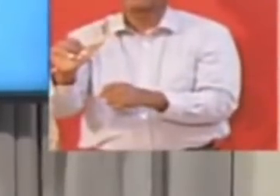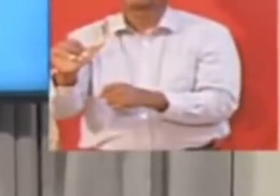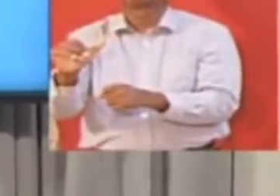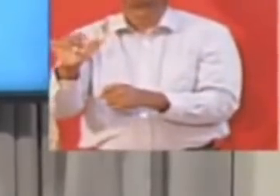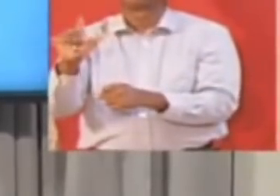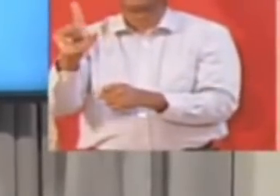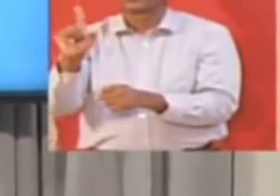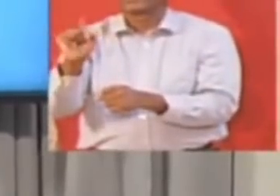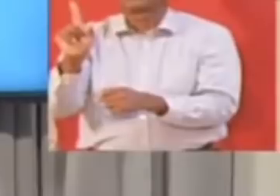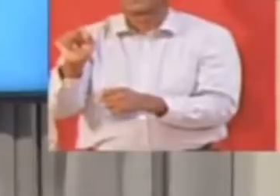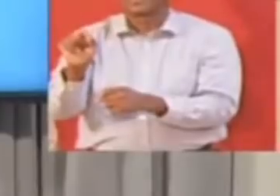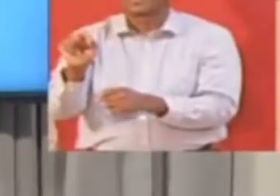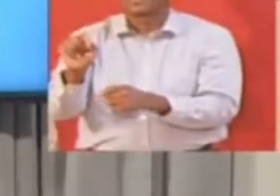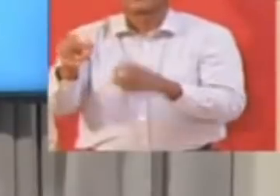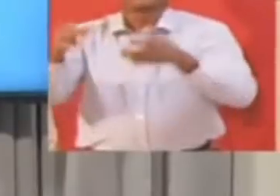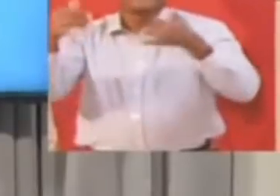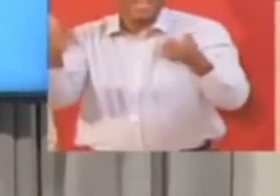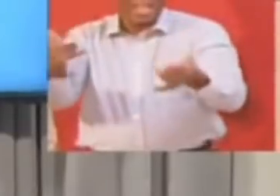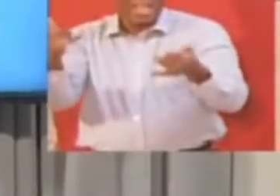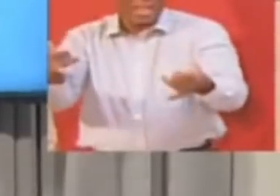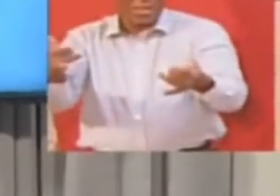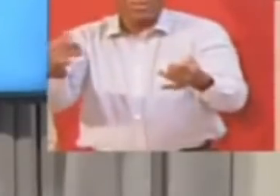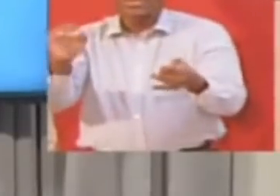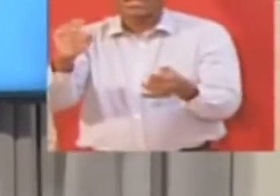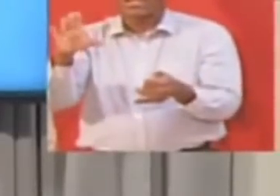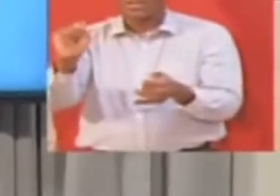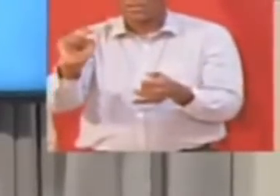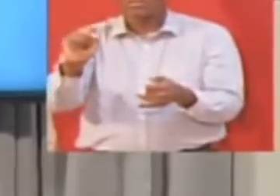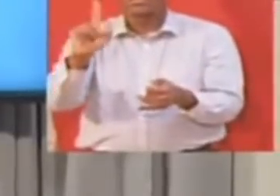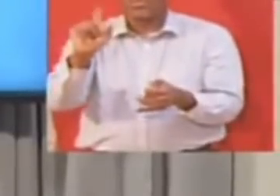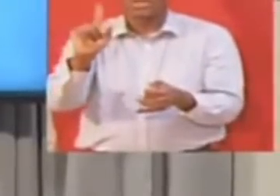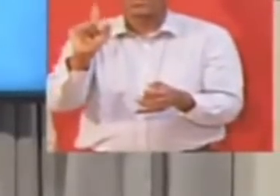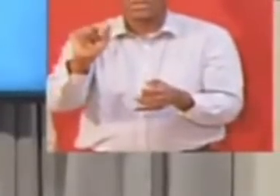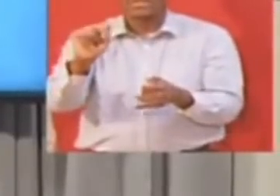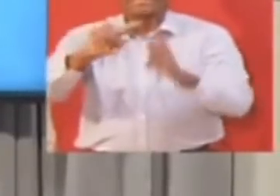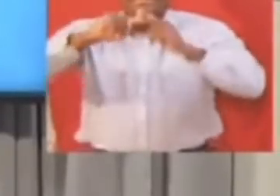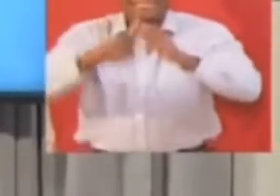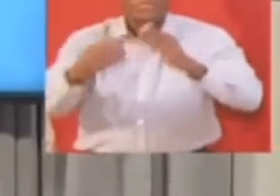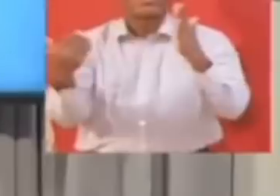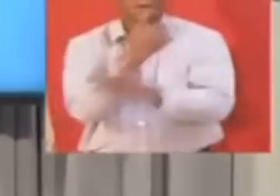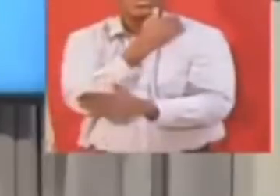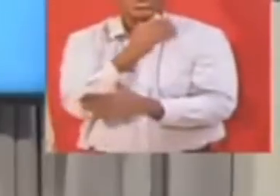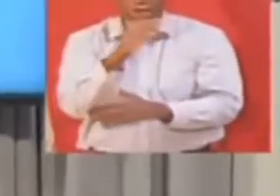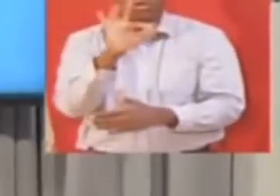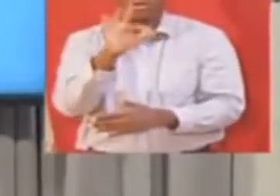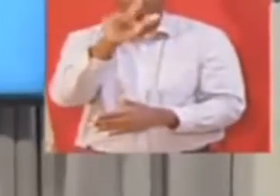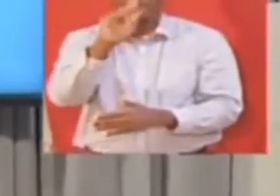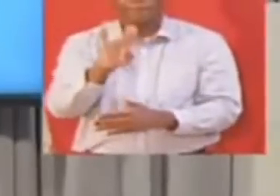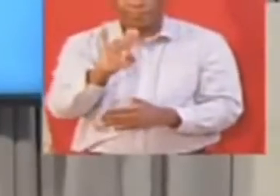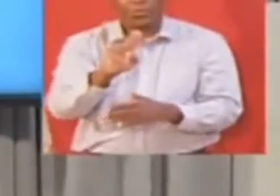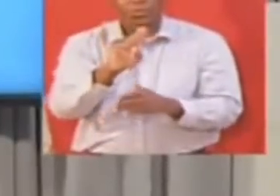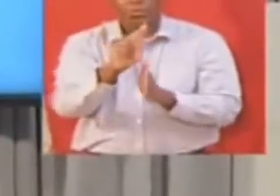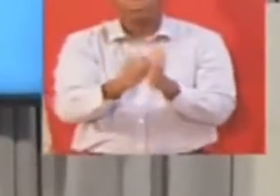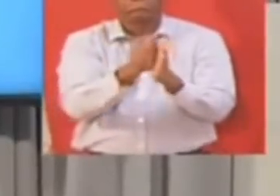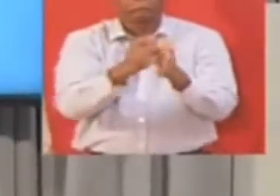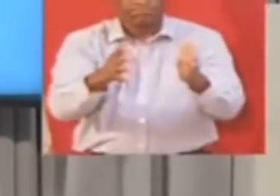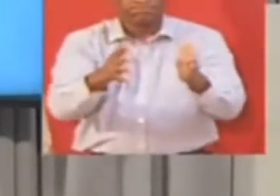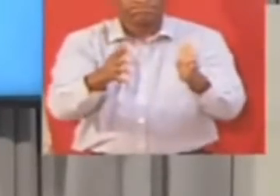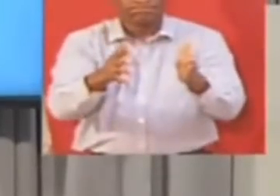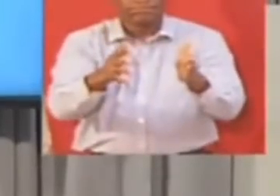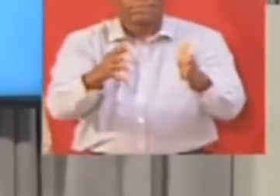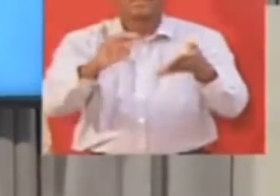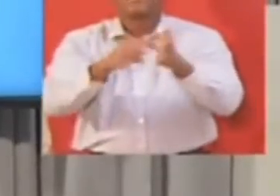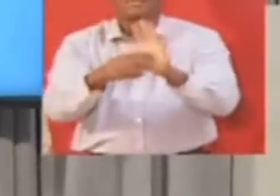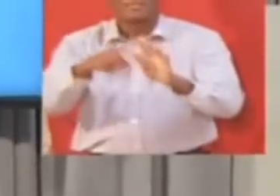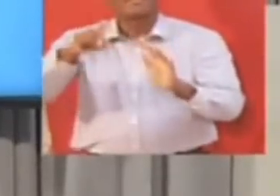October 2020 to May 2021. So it's an annual shot. It's every year as the virus changes from year